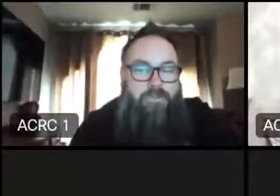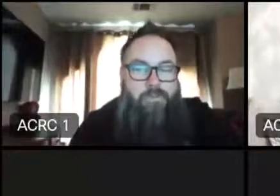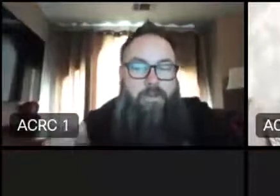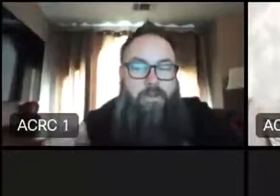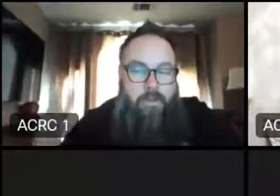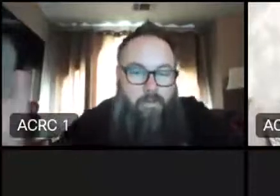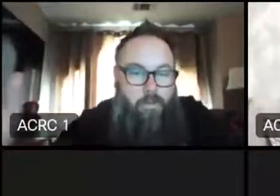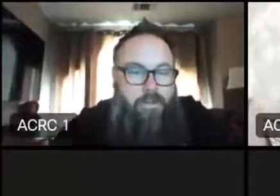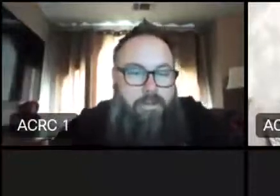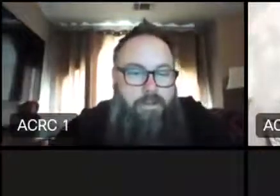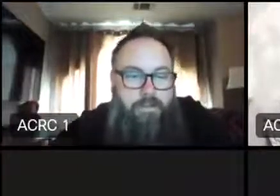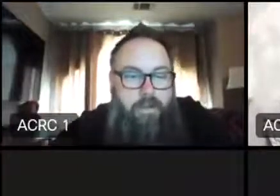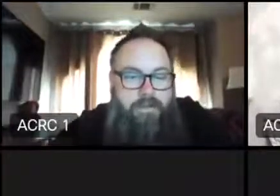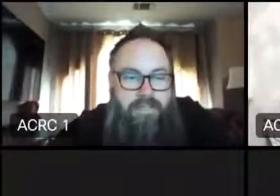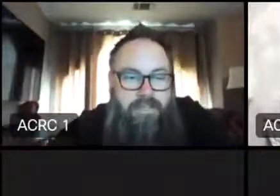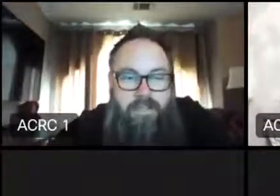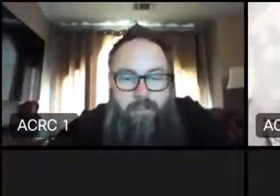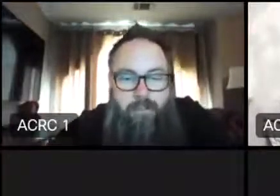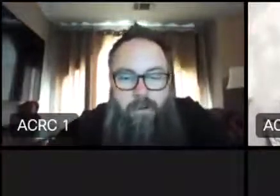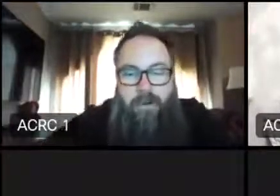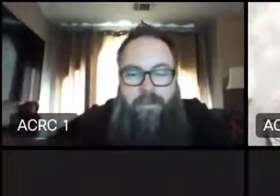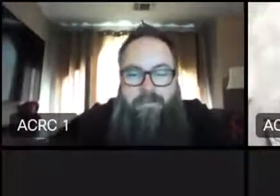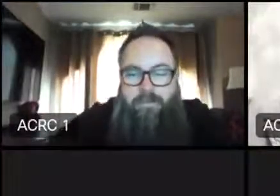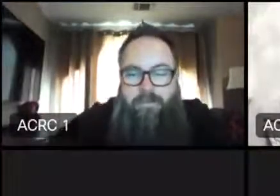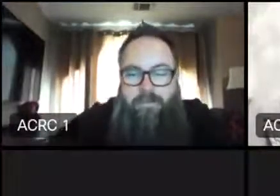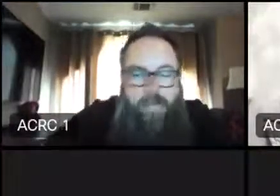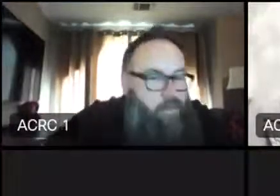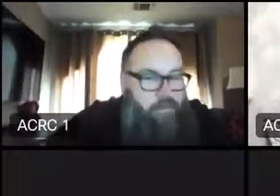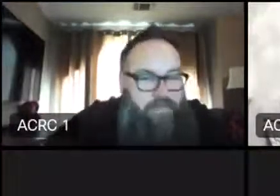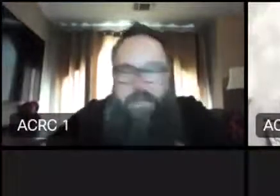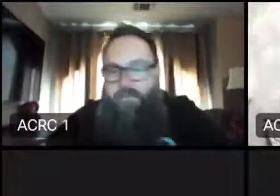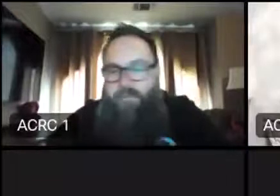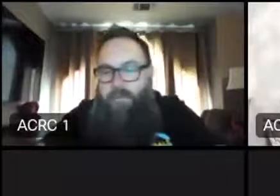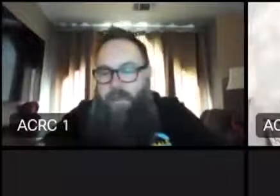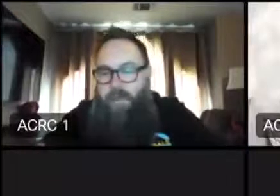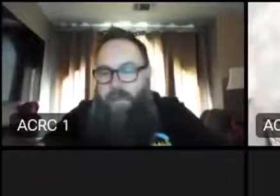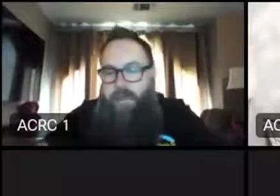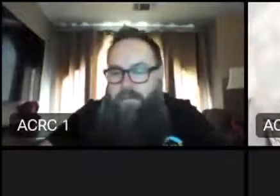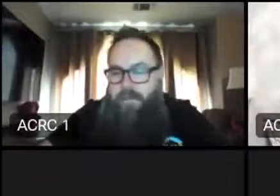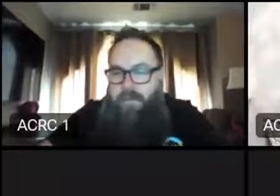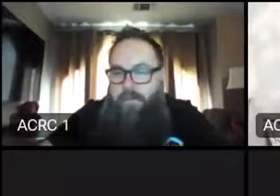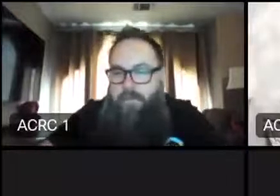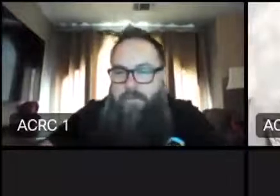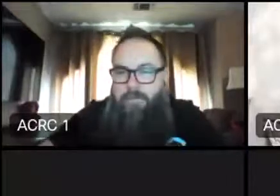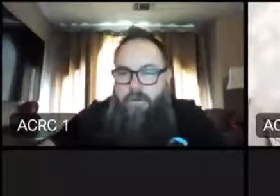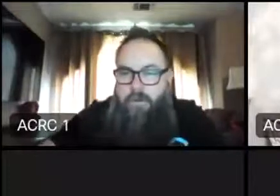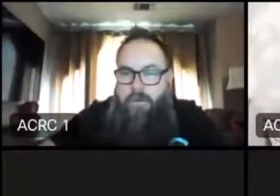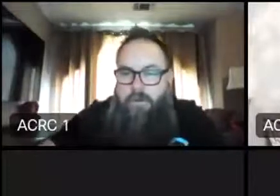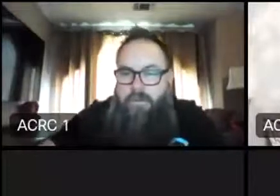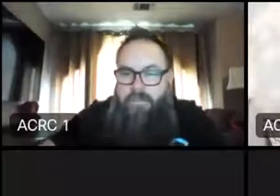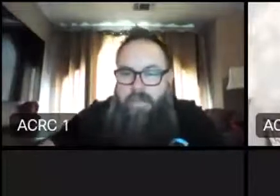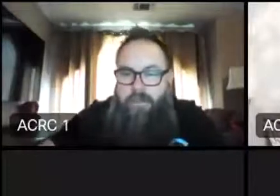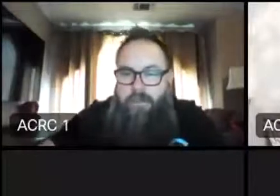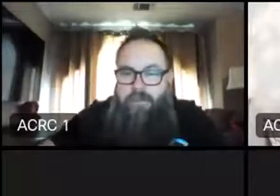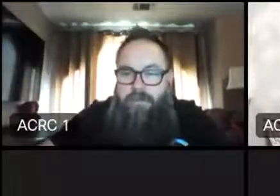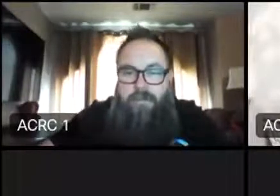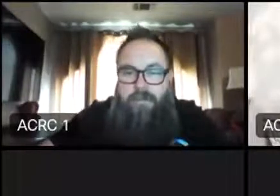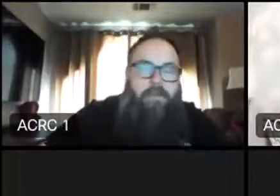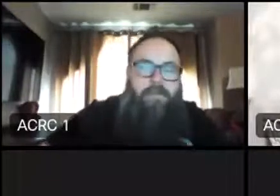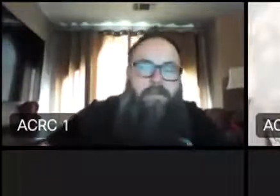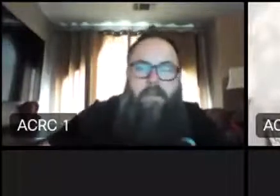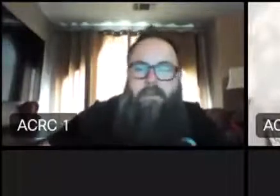encouraged to know that at least they are reaching out to people and recognize that you should get paid and that they're going to give you a